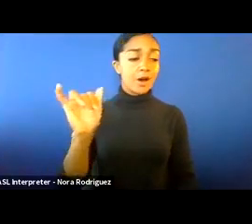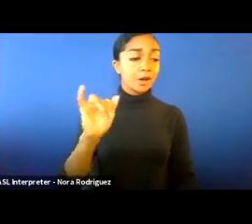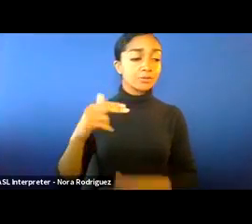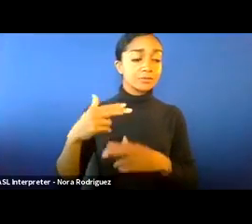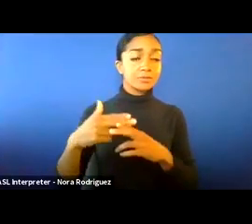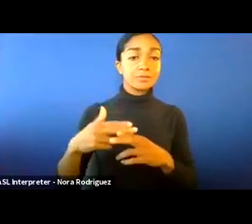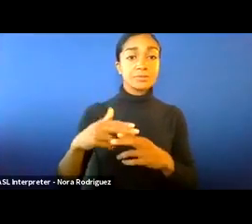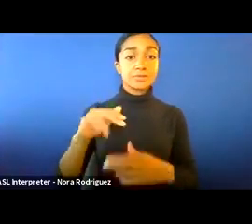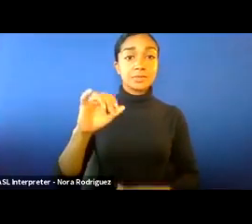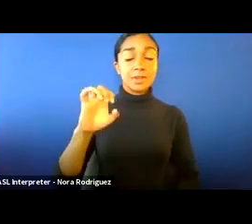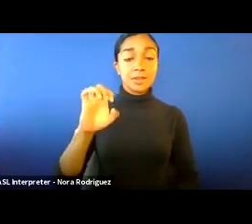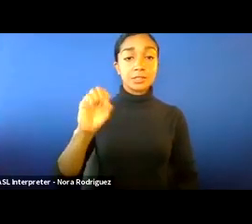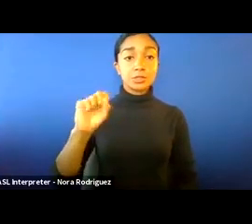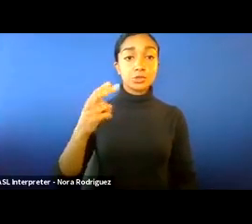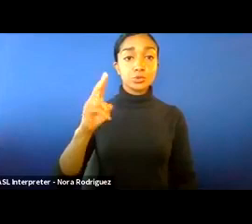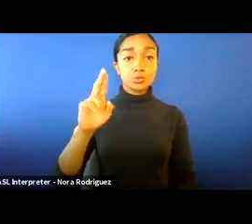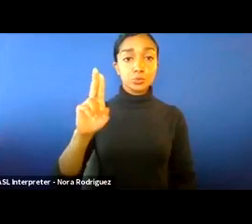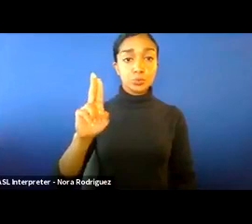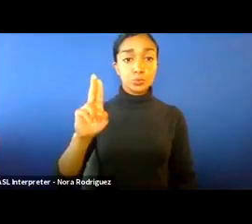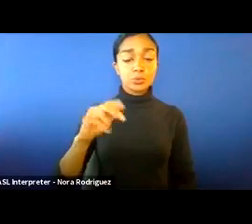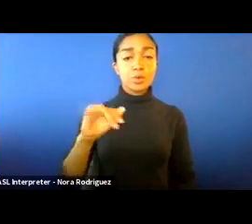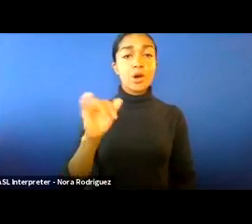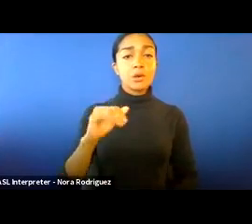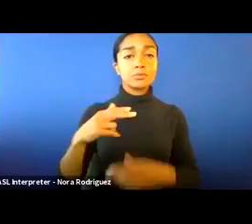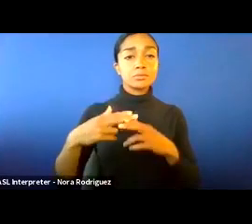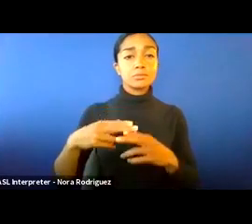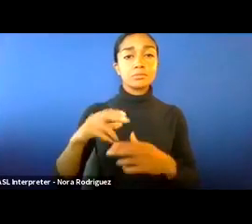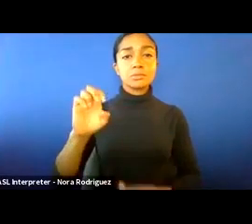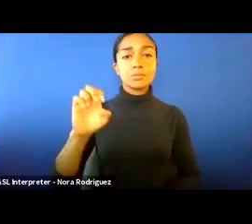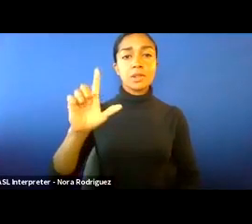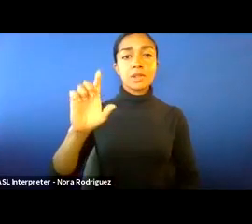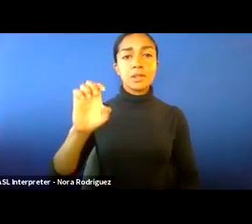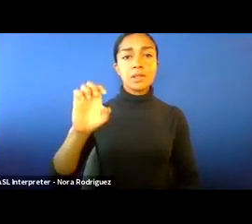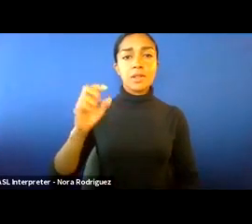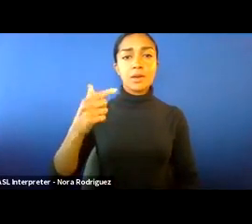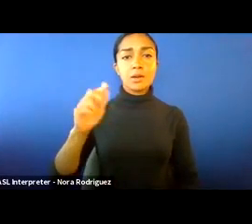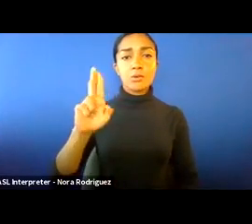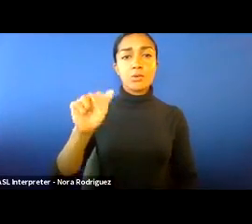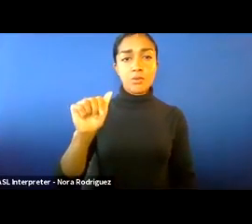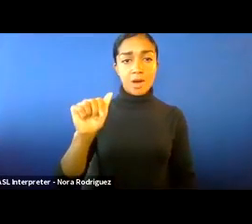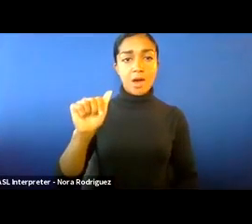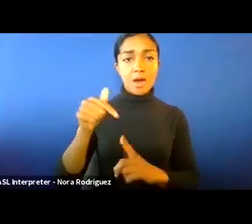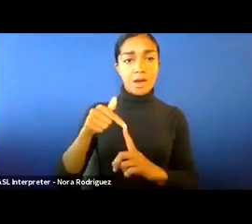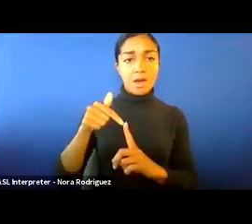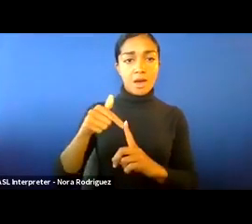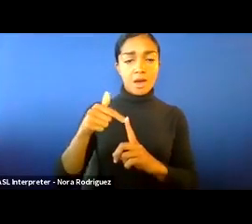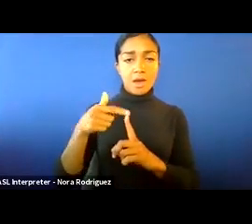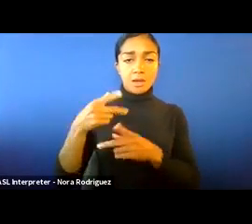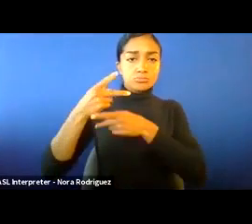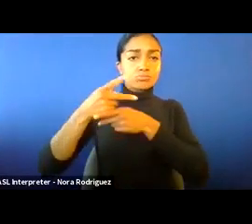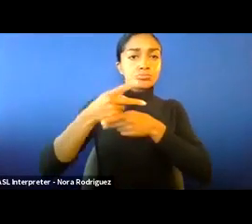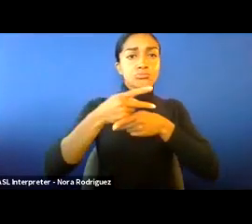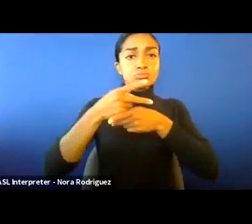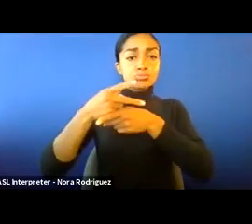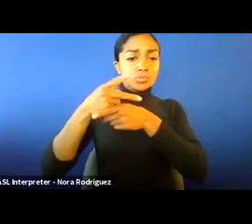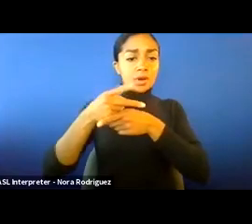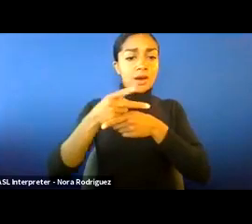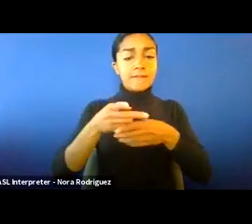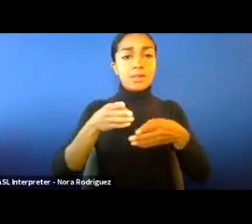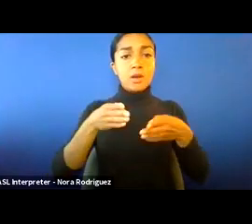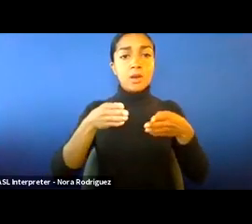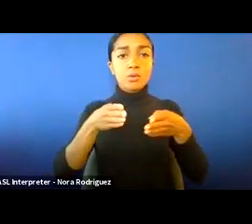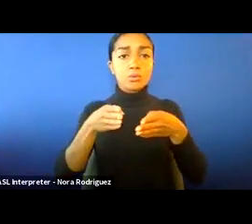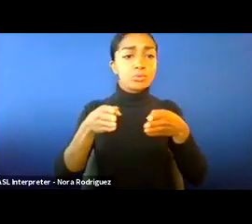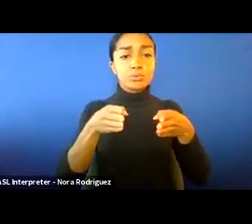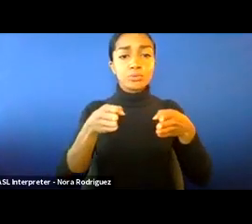also named Elegua. Legba is the guardian of the crossroads and the one who helps us see